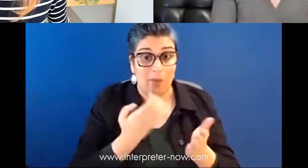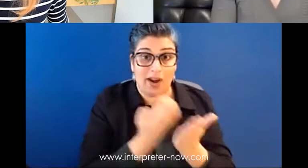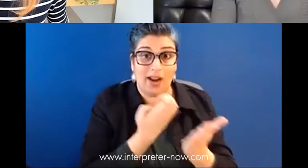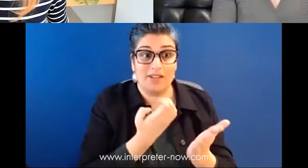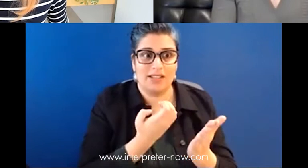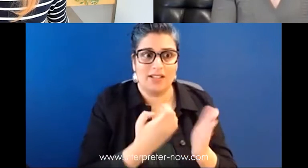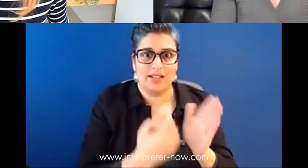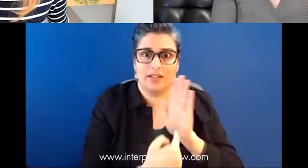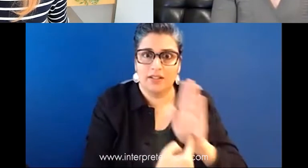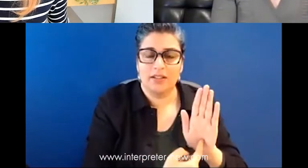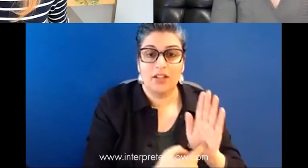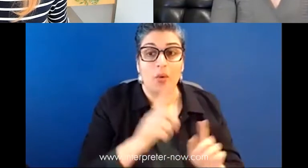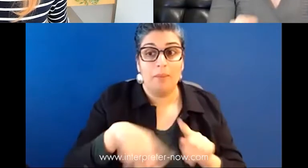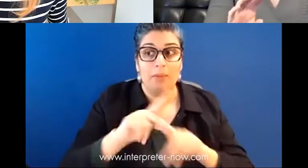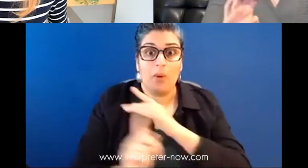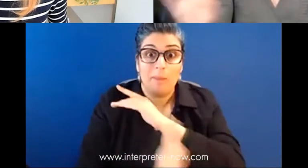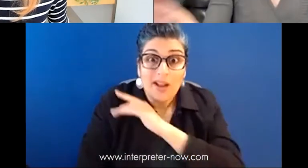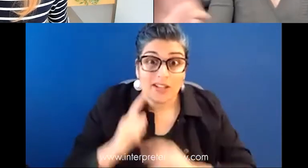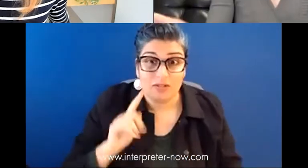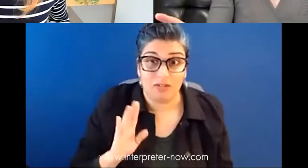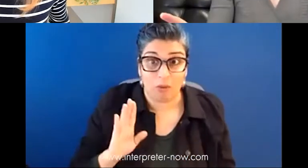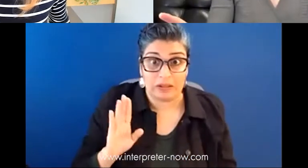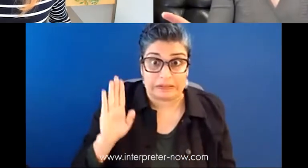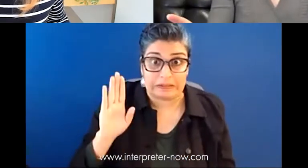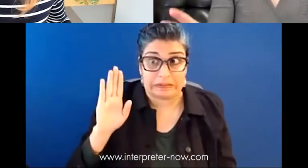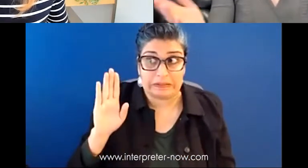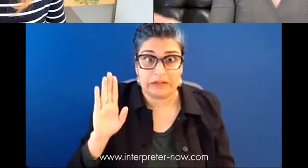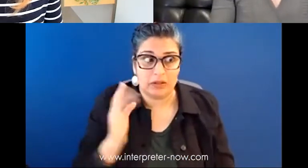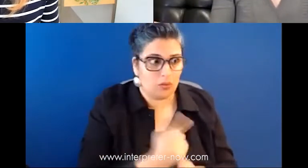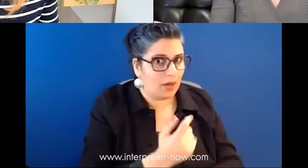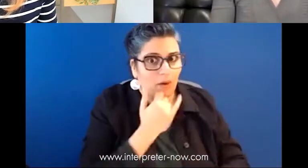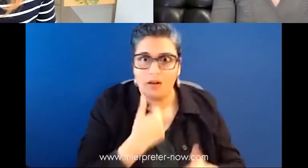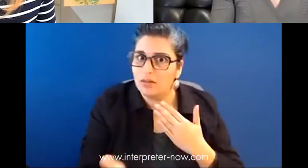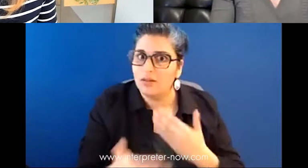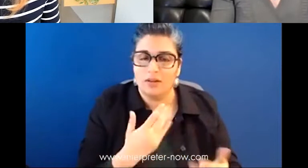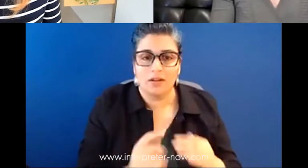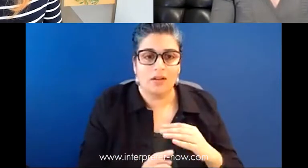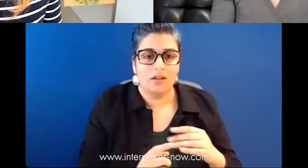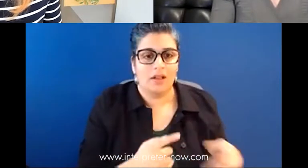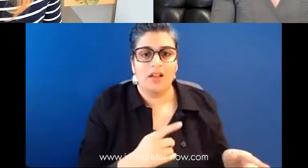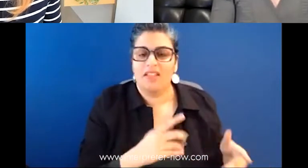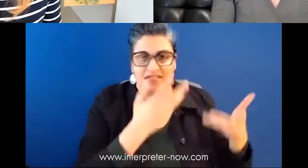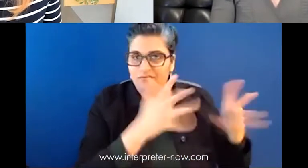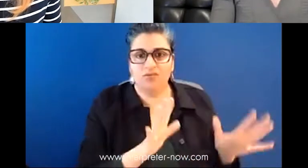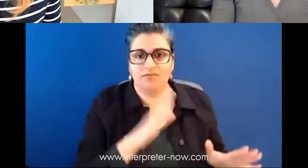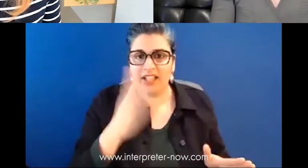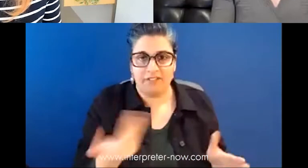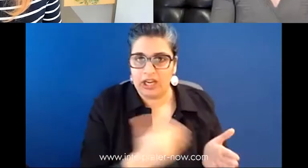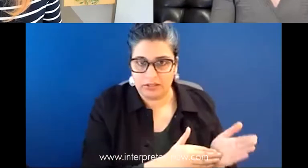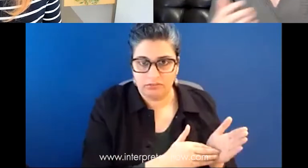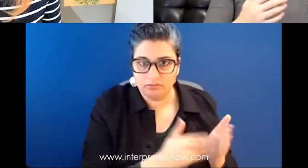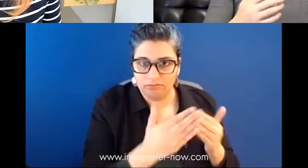punished for taking a chance, right or not, they stopped taking chances. And